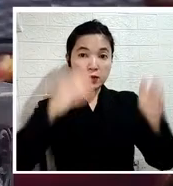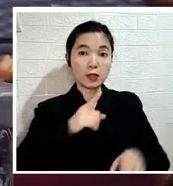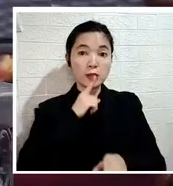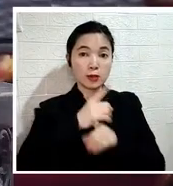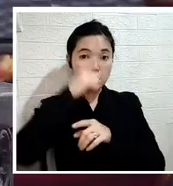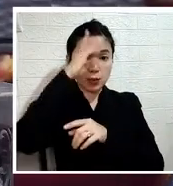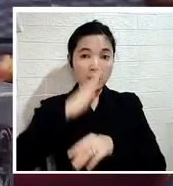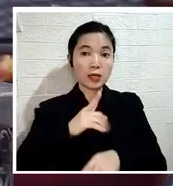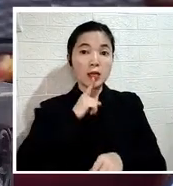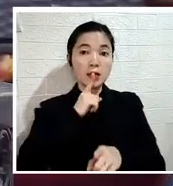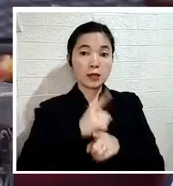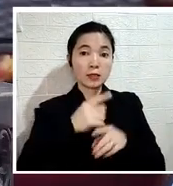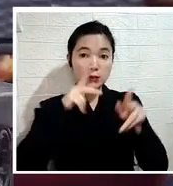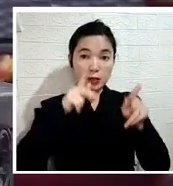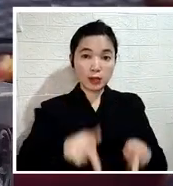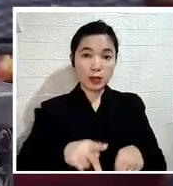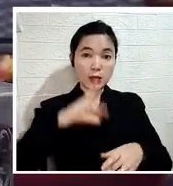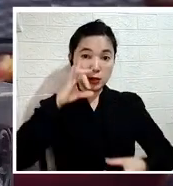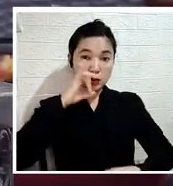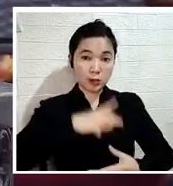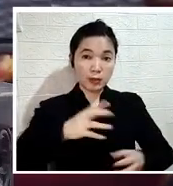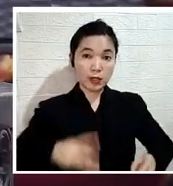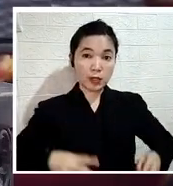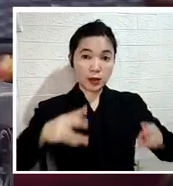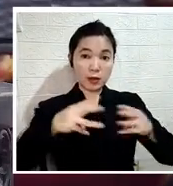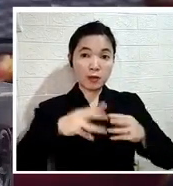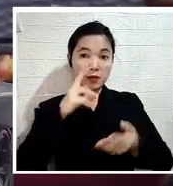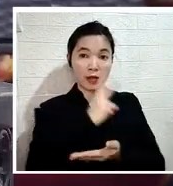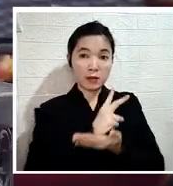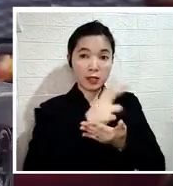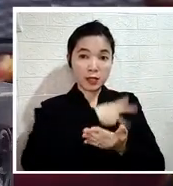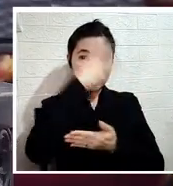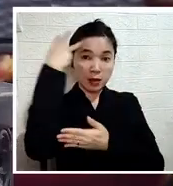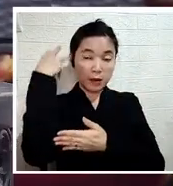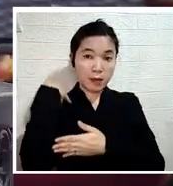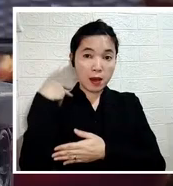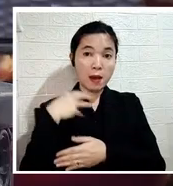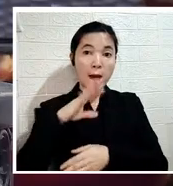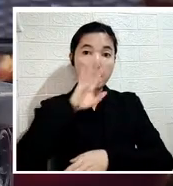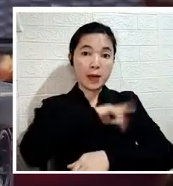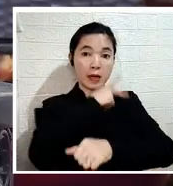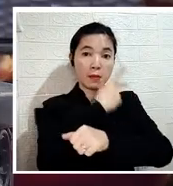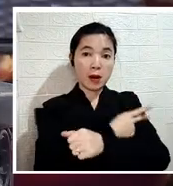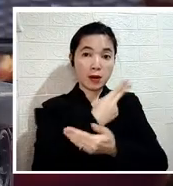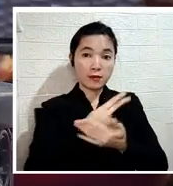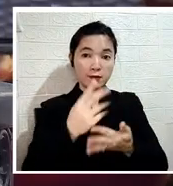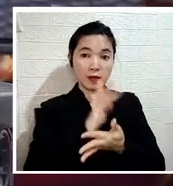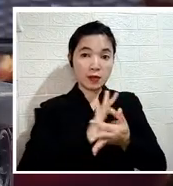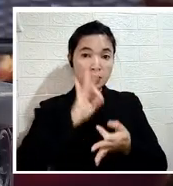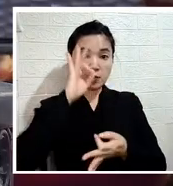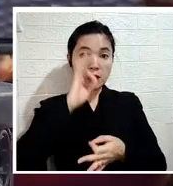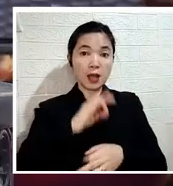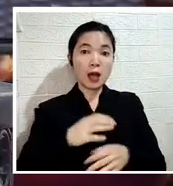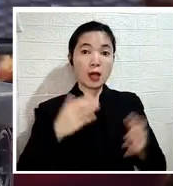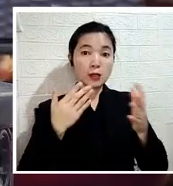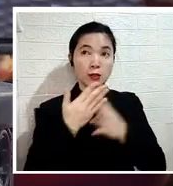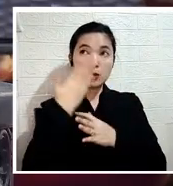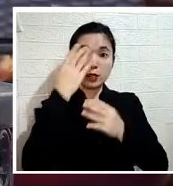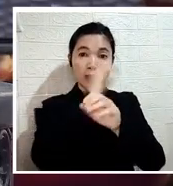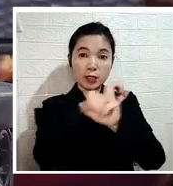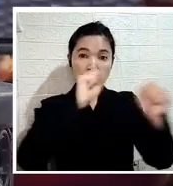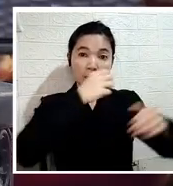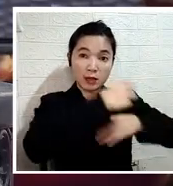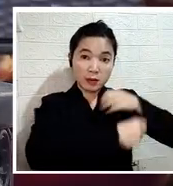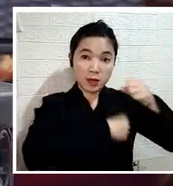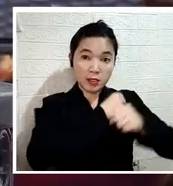man, conceived in the womb of the Virgin Mary by the power of the Holy Spirit. Through his saving passion and